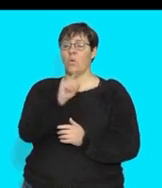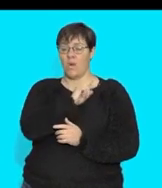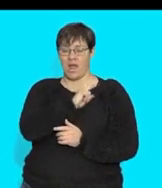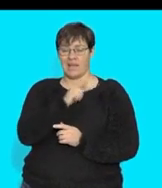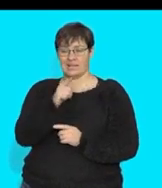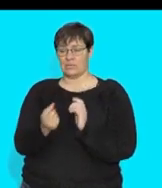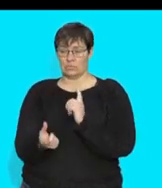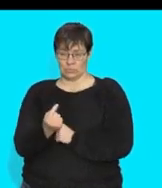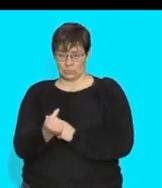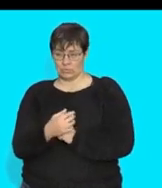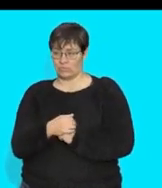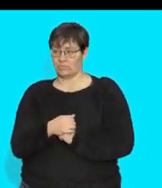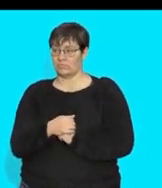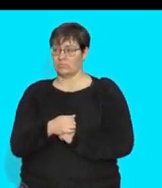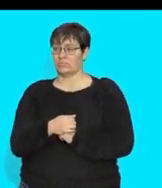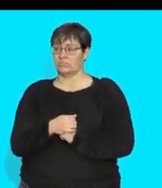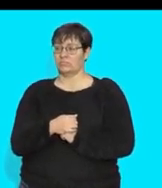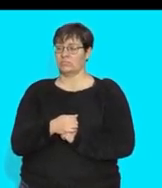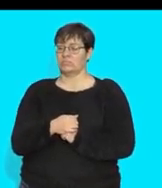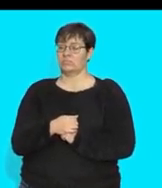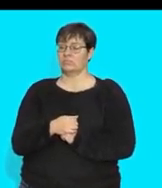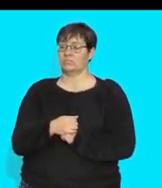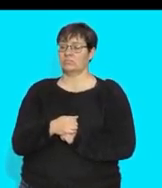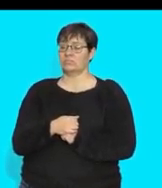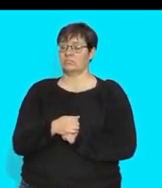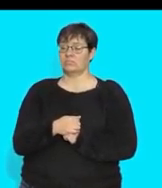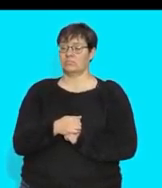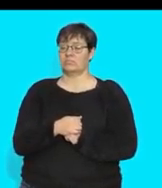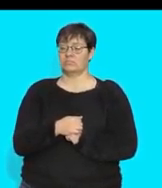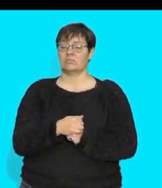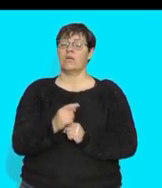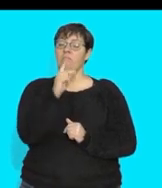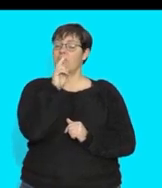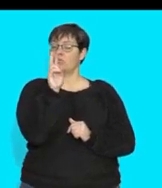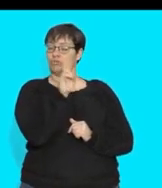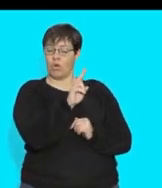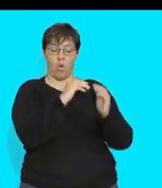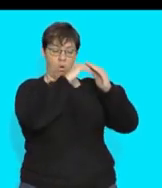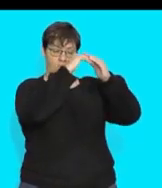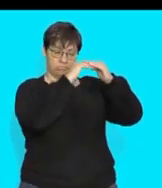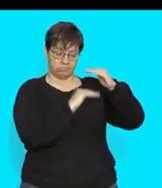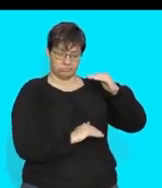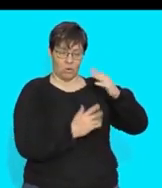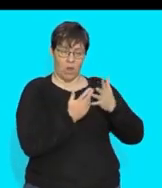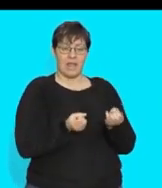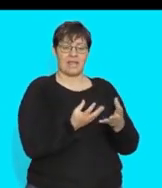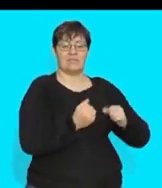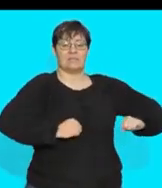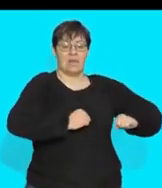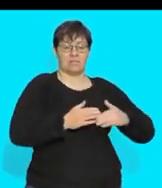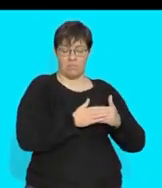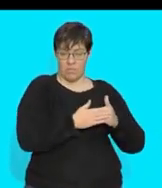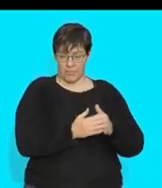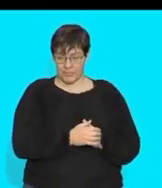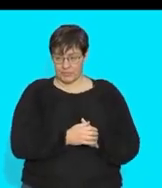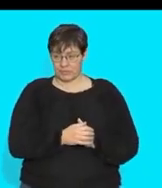go down, right? So that's what it's over here. So we saw the diaphragm, all right, moving down. And